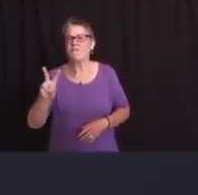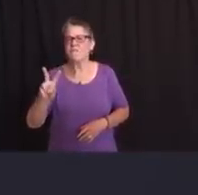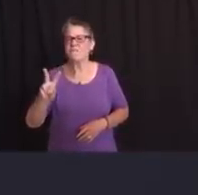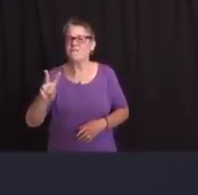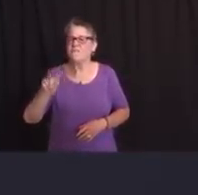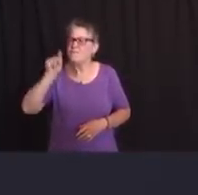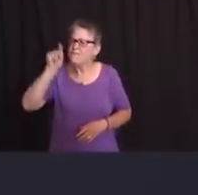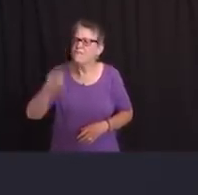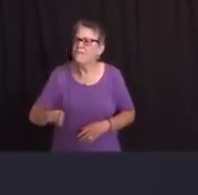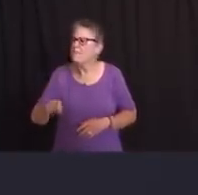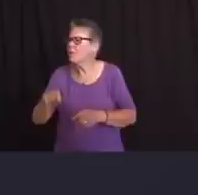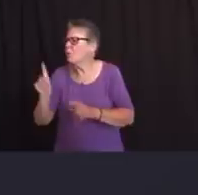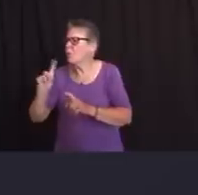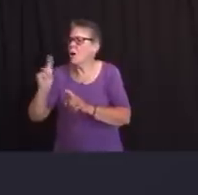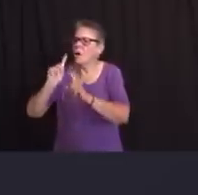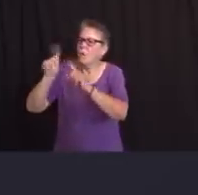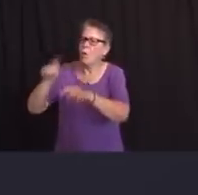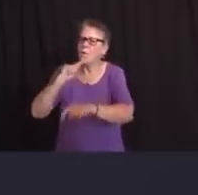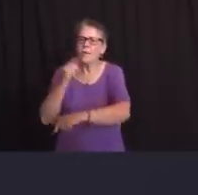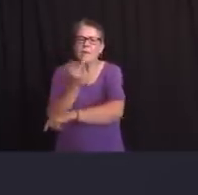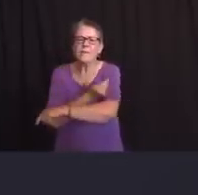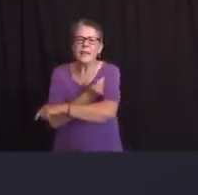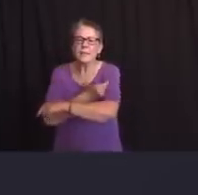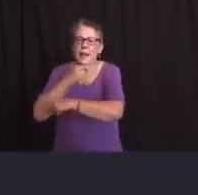855-568-0545 to schedule an appointment.